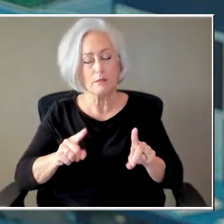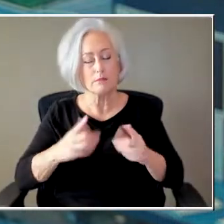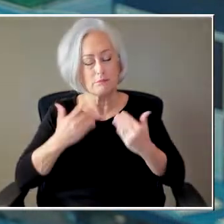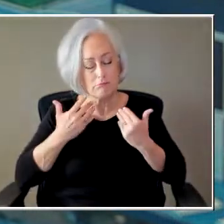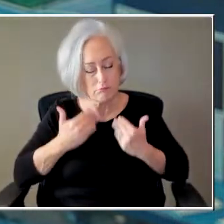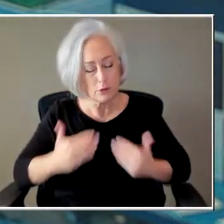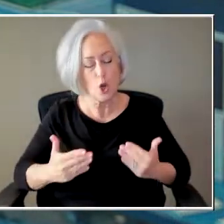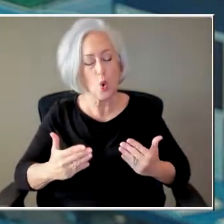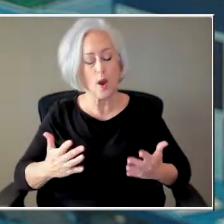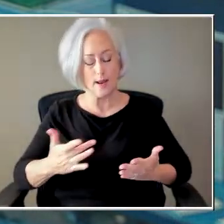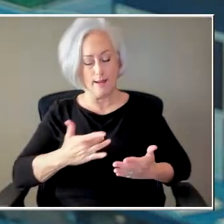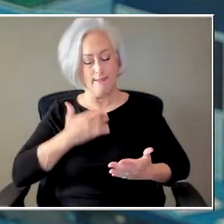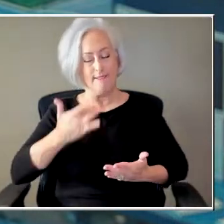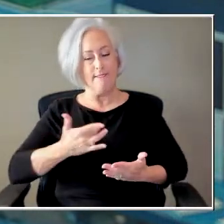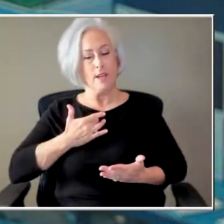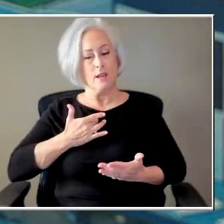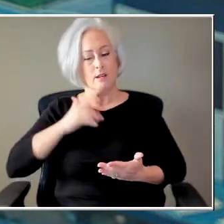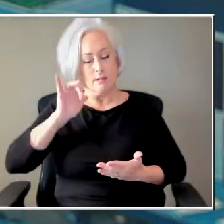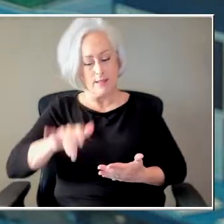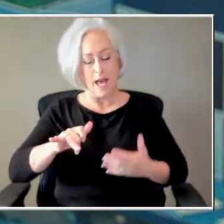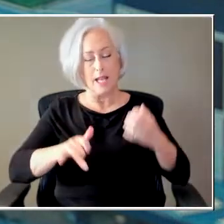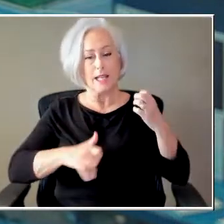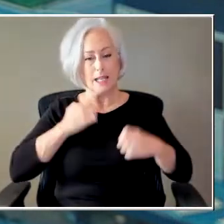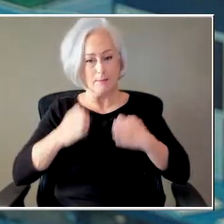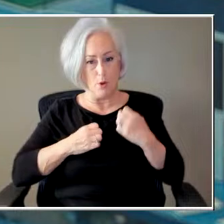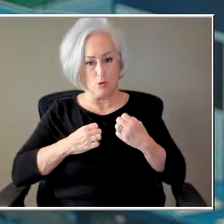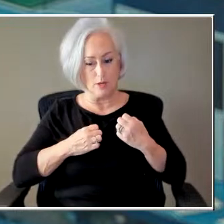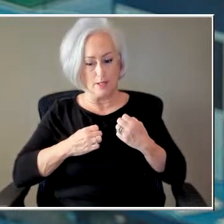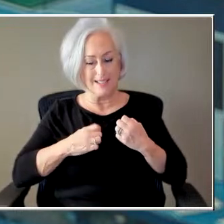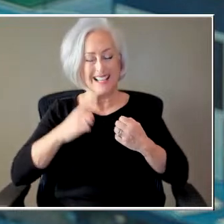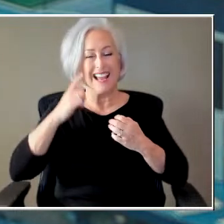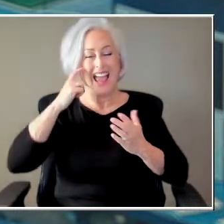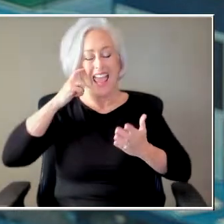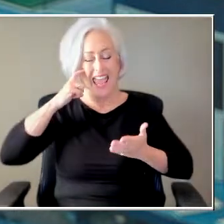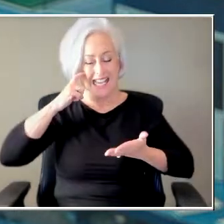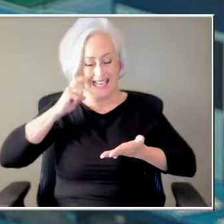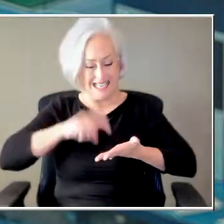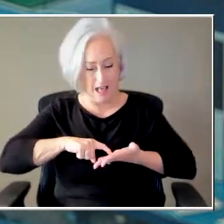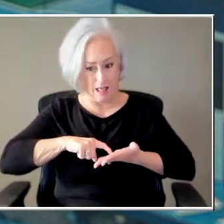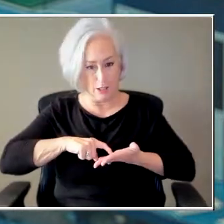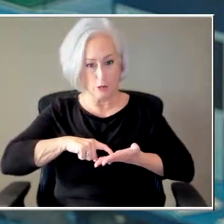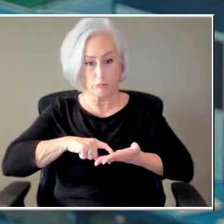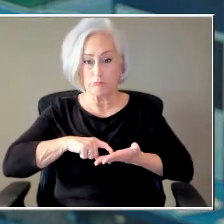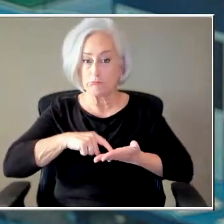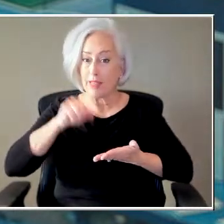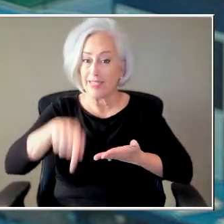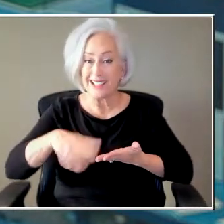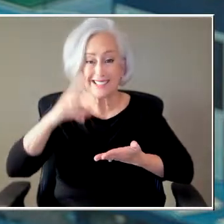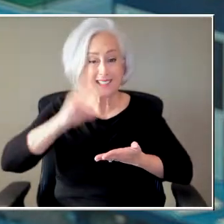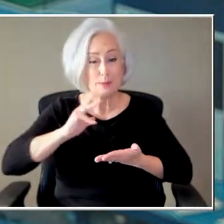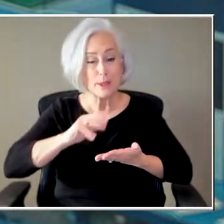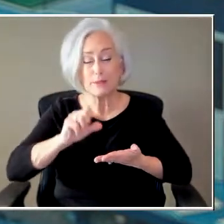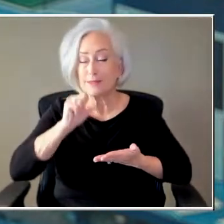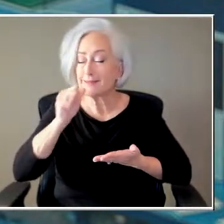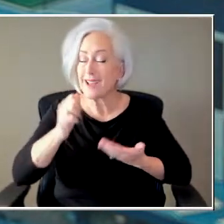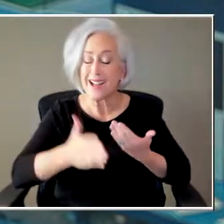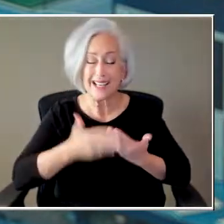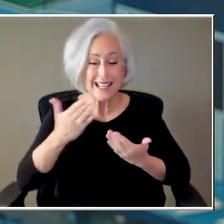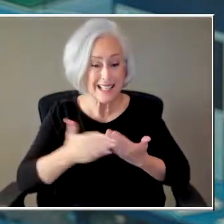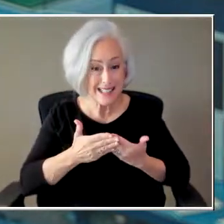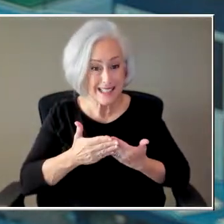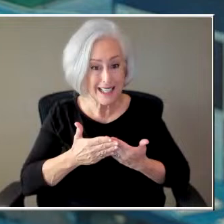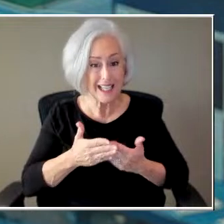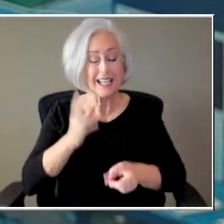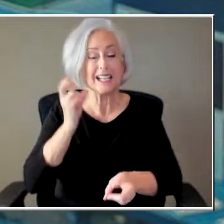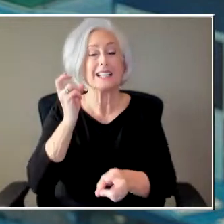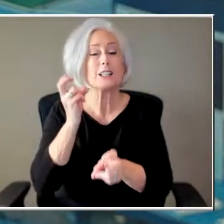the first step, is just acknowledging that this isn't easy and this is hard. And, having those resources like